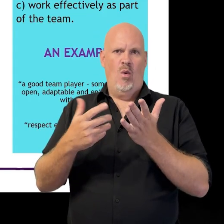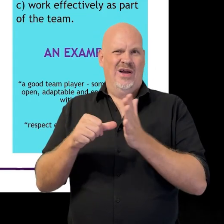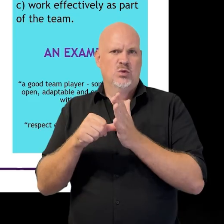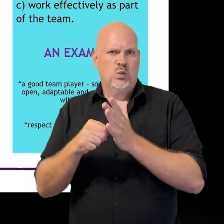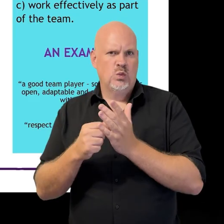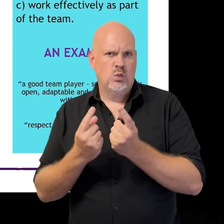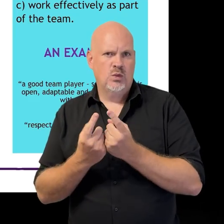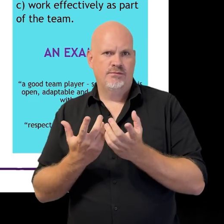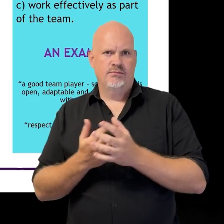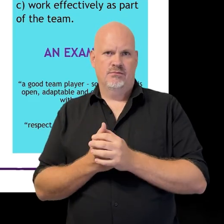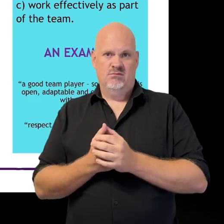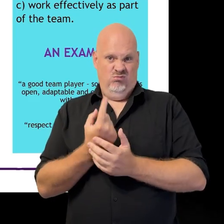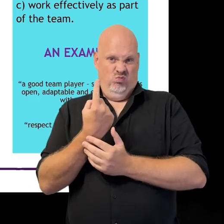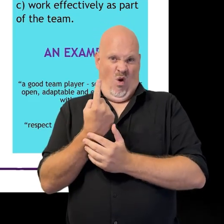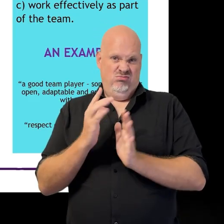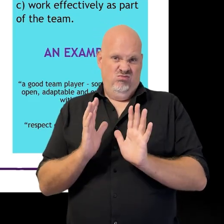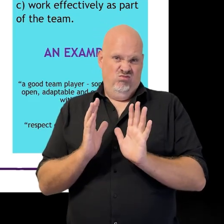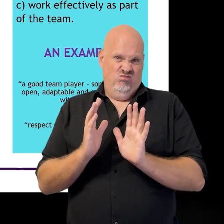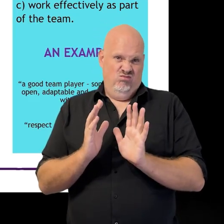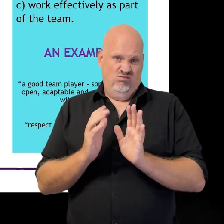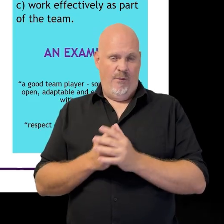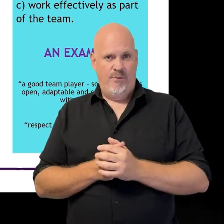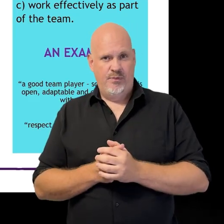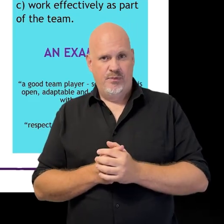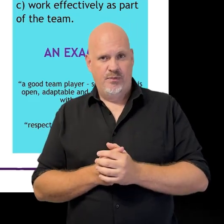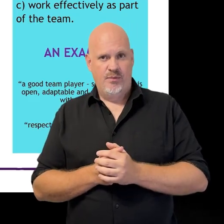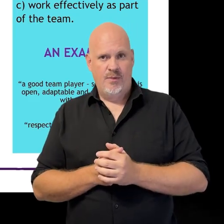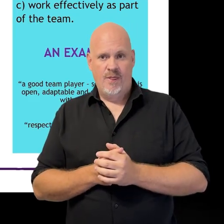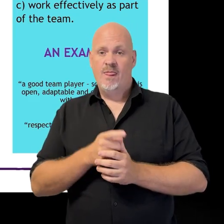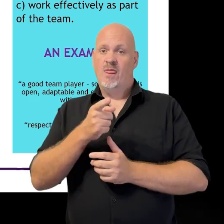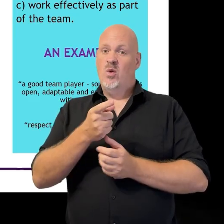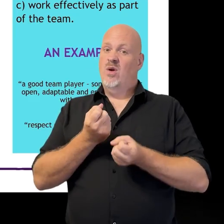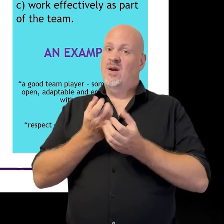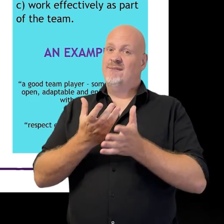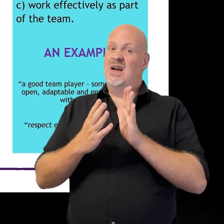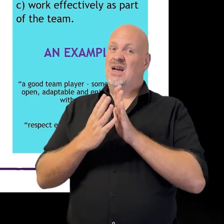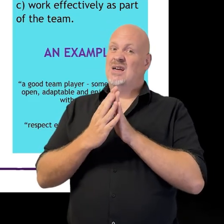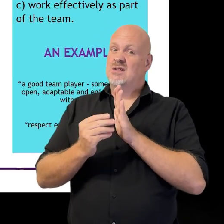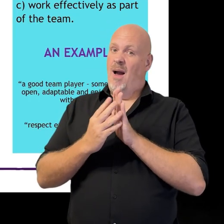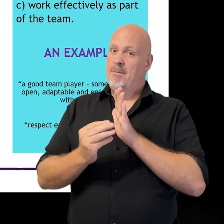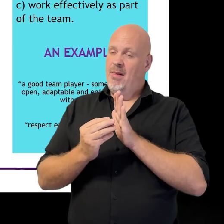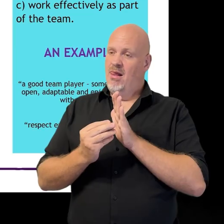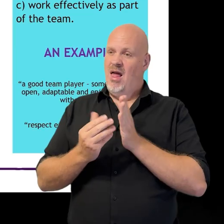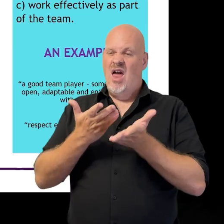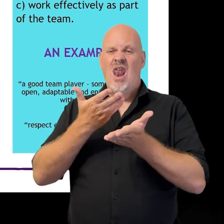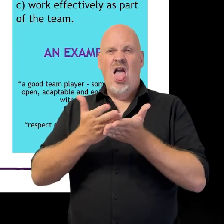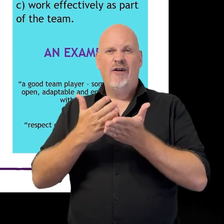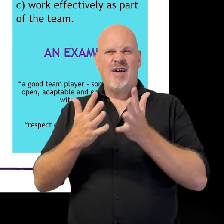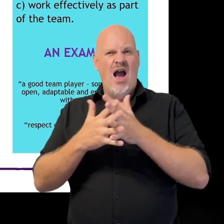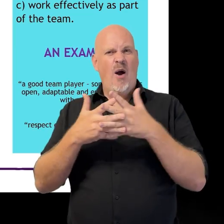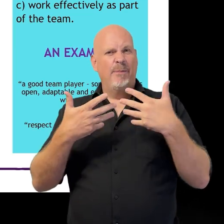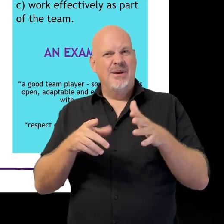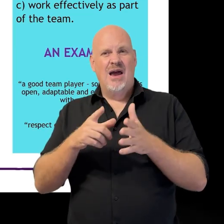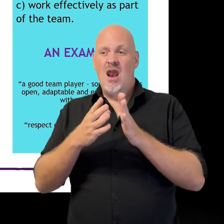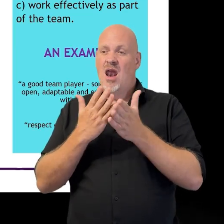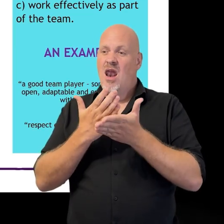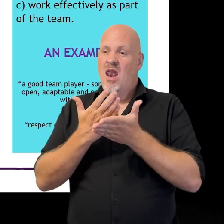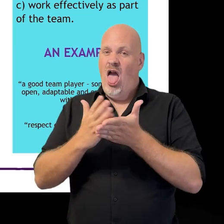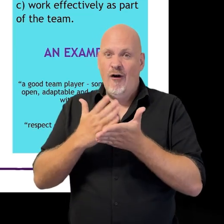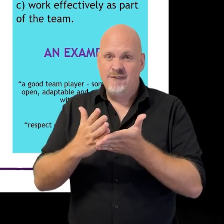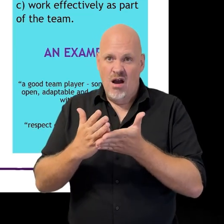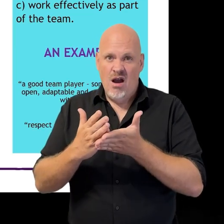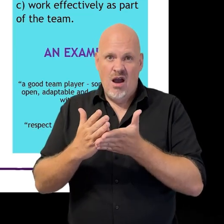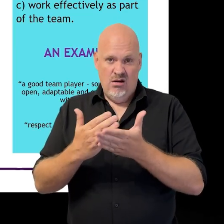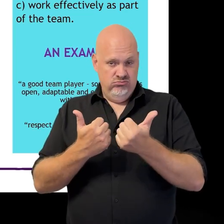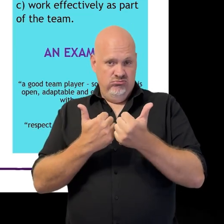openness, respect. But again, as I said before, the main thrust of this